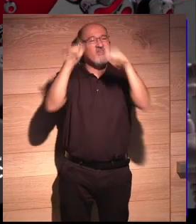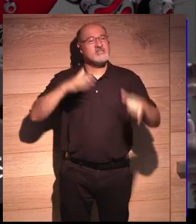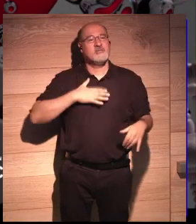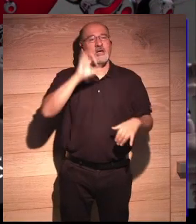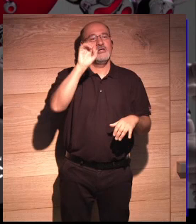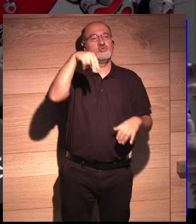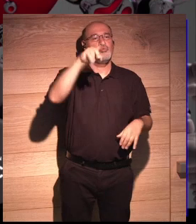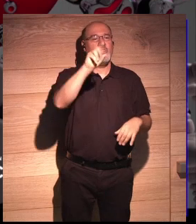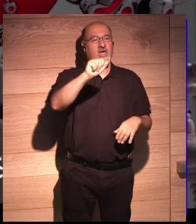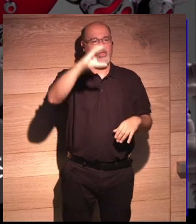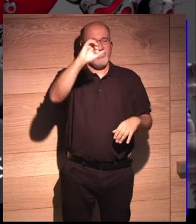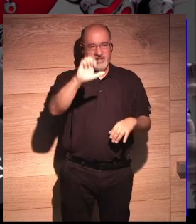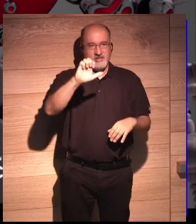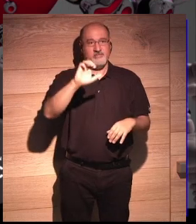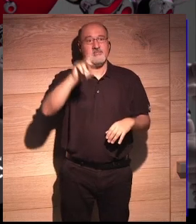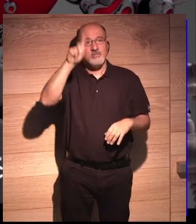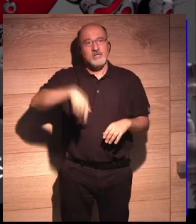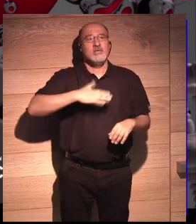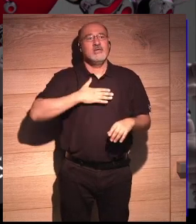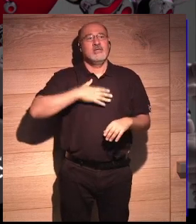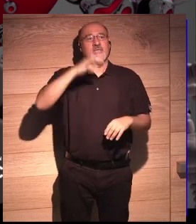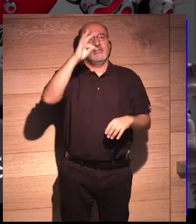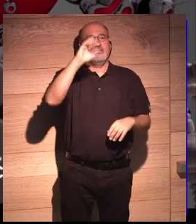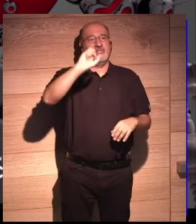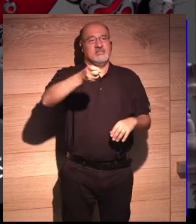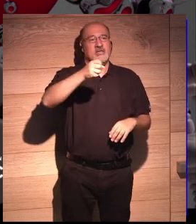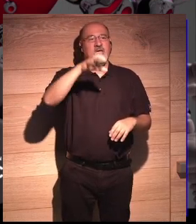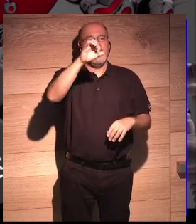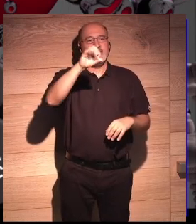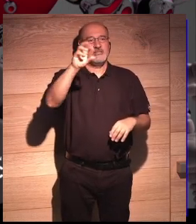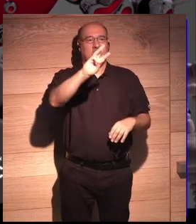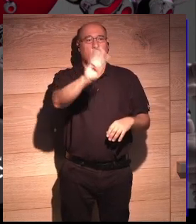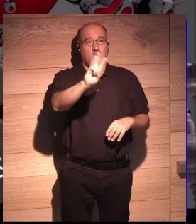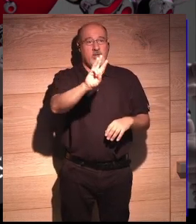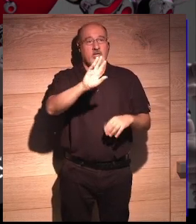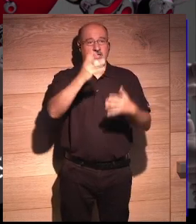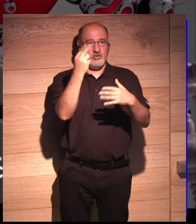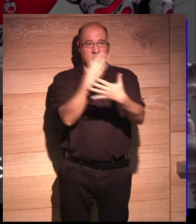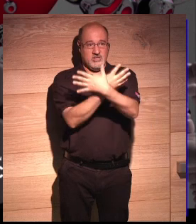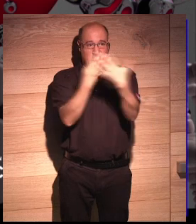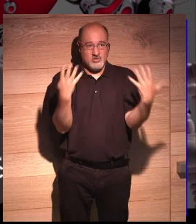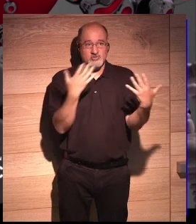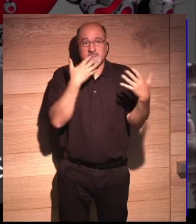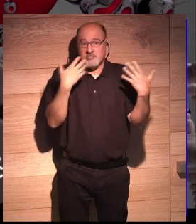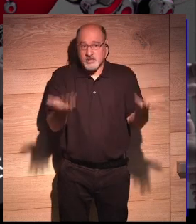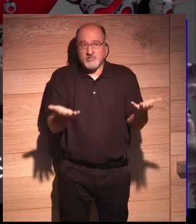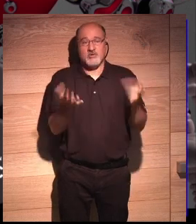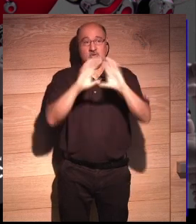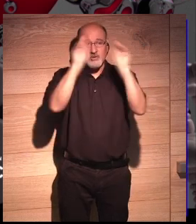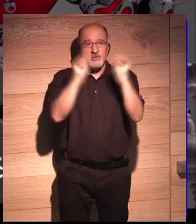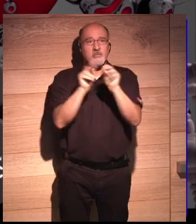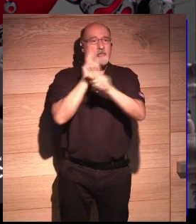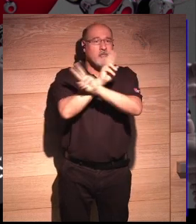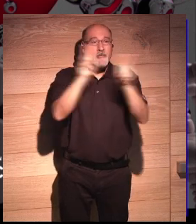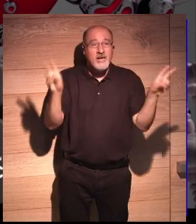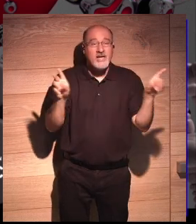very important platforms for us to share the work. But it's interesting to zoom out and observe that, in fact, there's a film festival